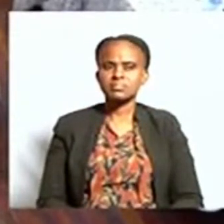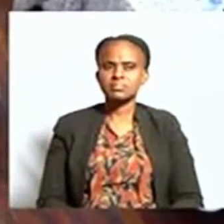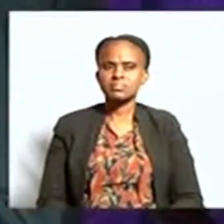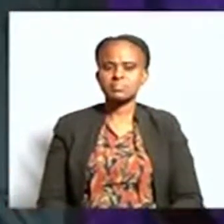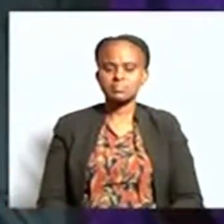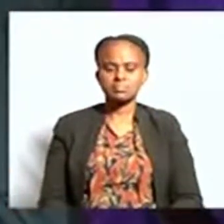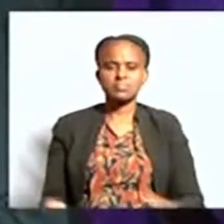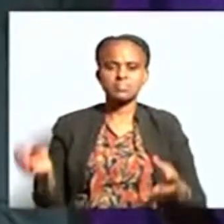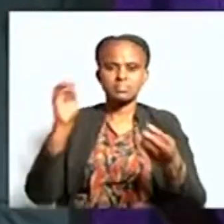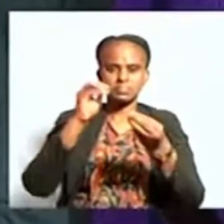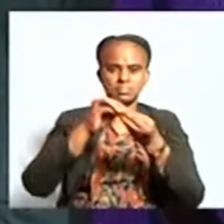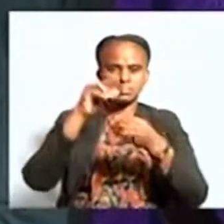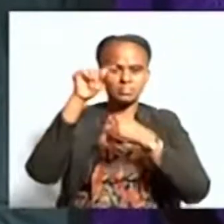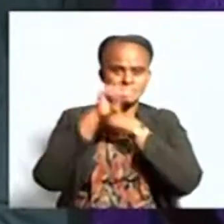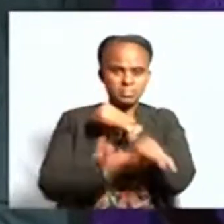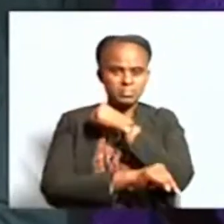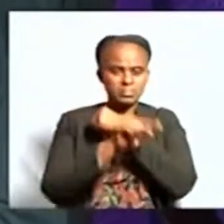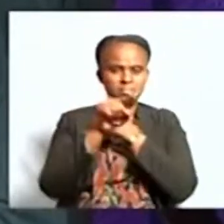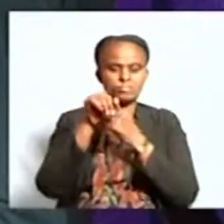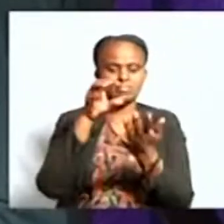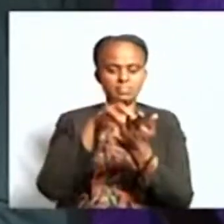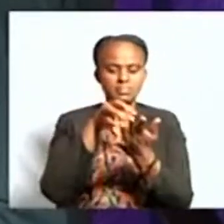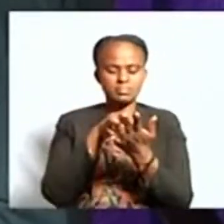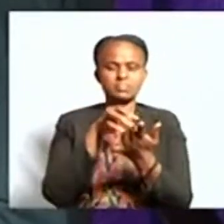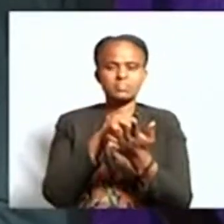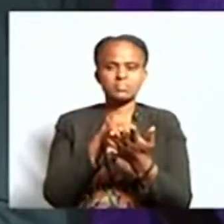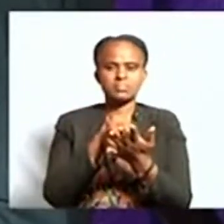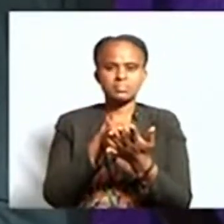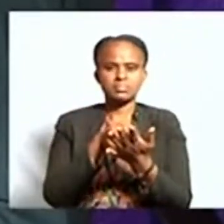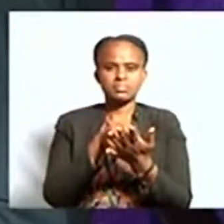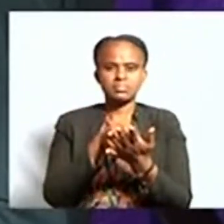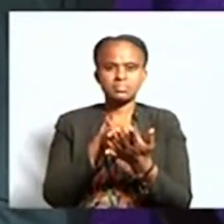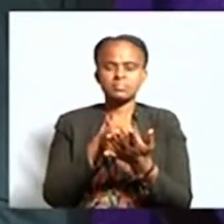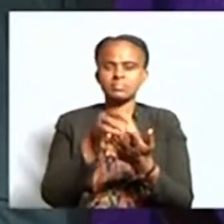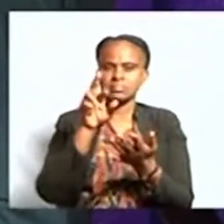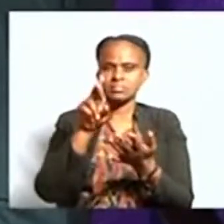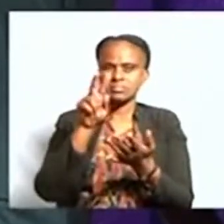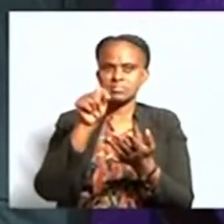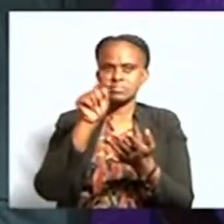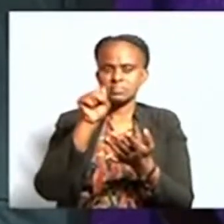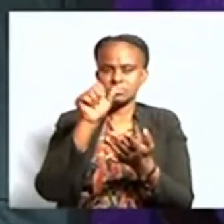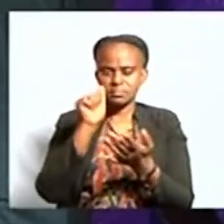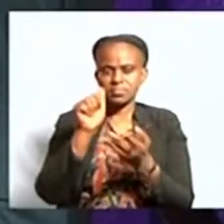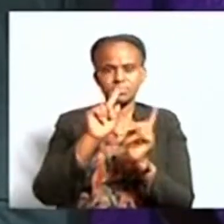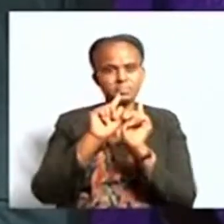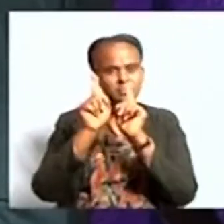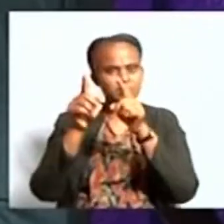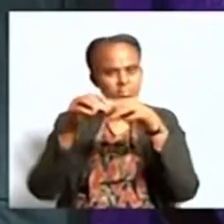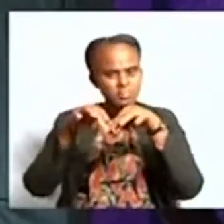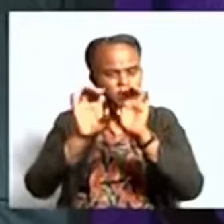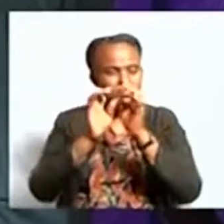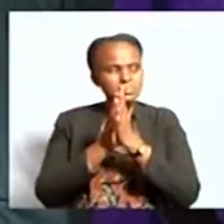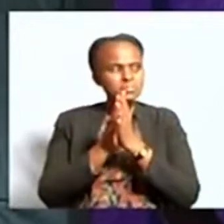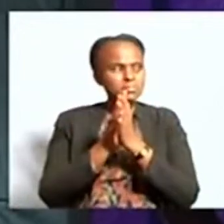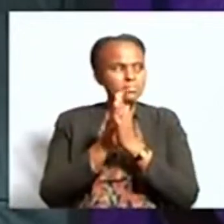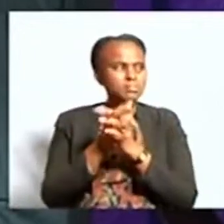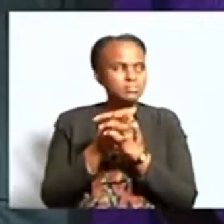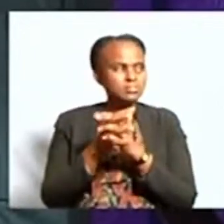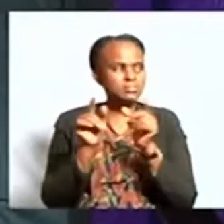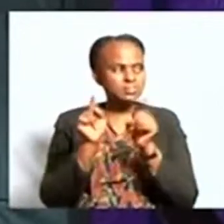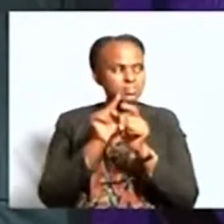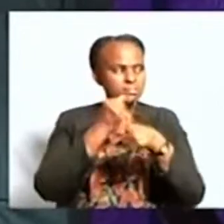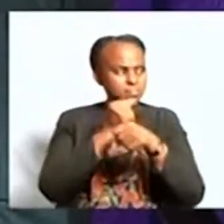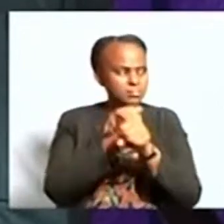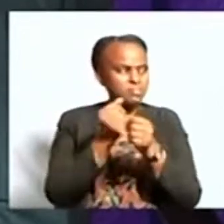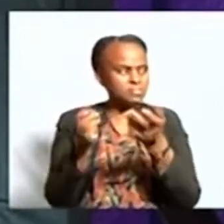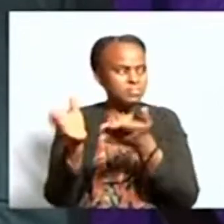Just an additional detail on that matter. The RTSA did go ahead to make